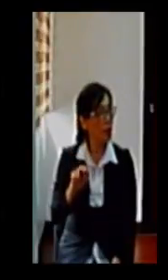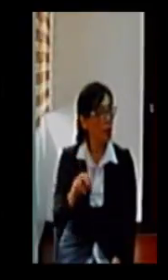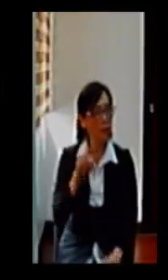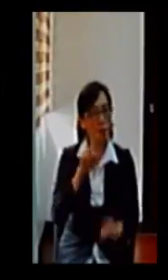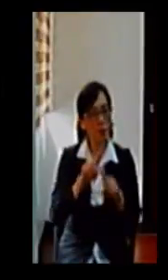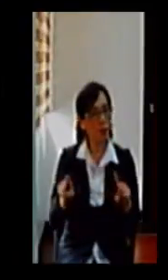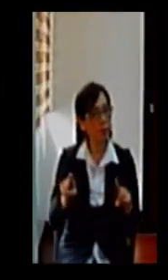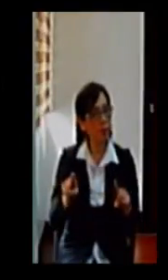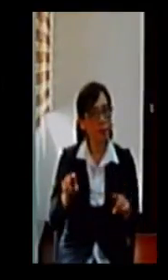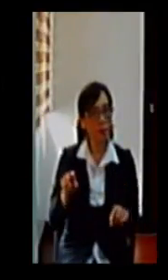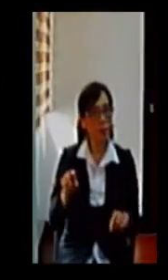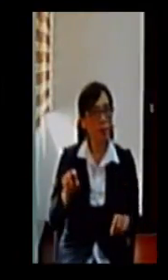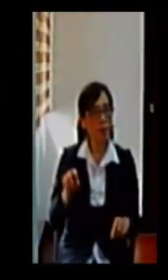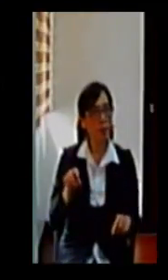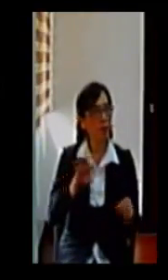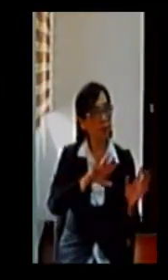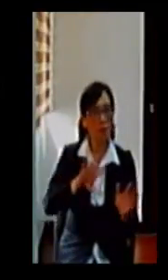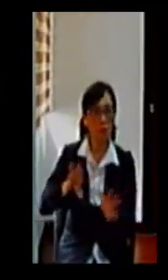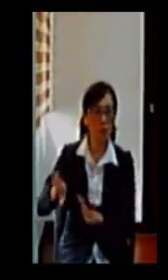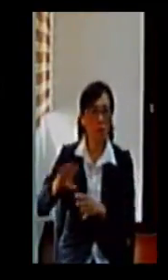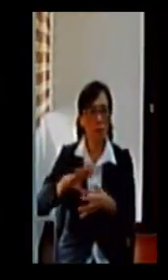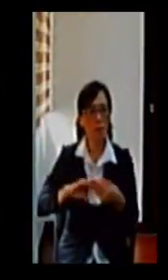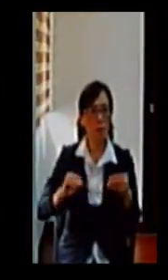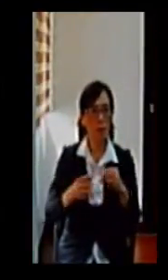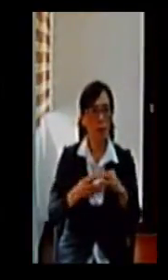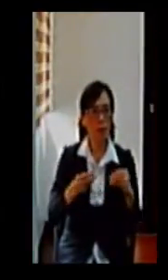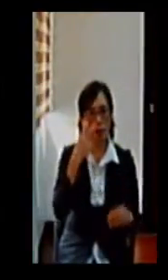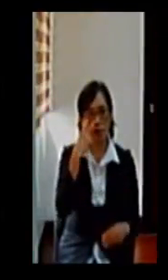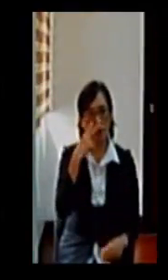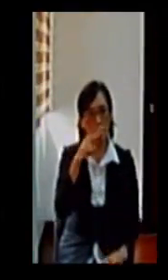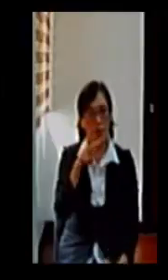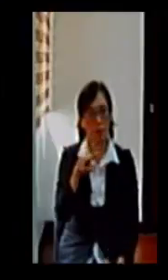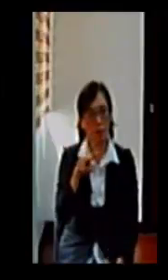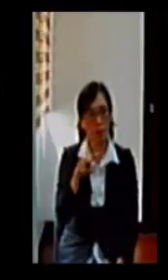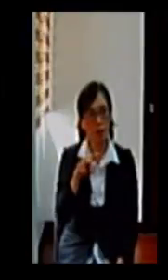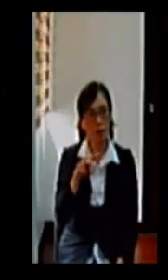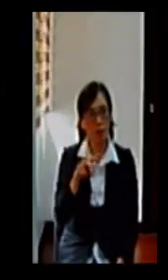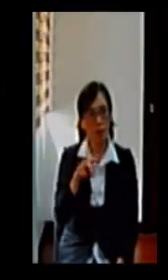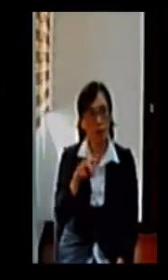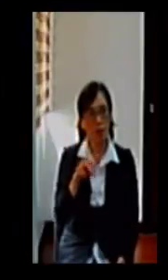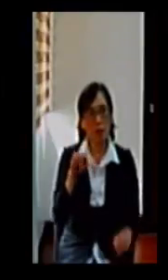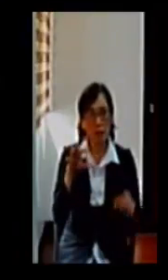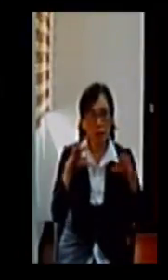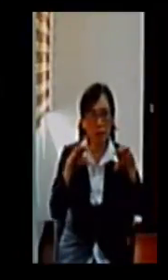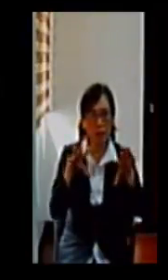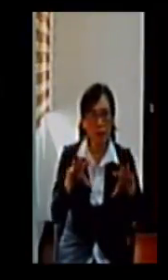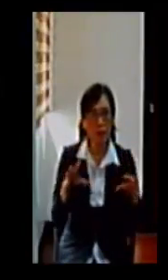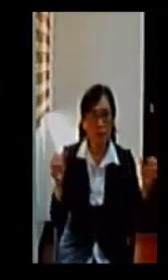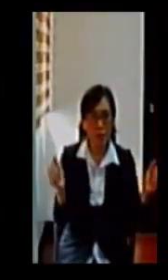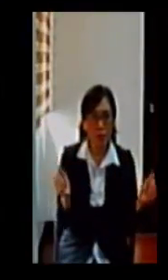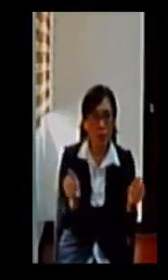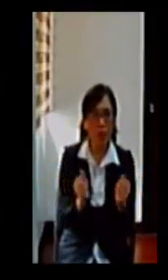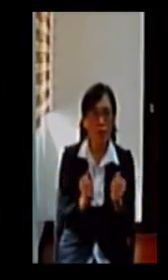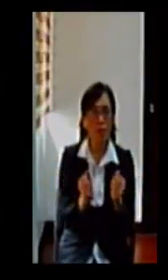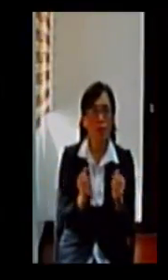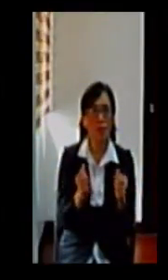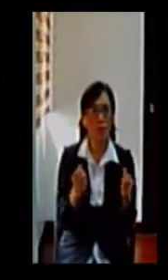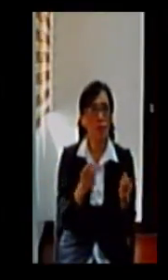course, that's a side story. We're seeing a shrinking area for